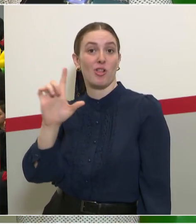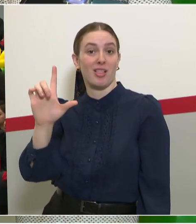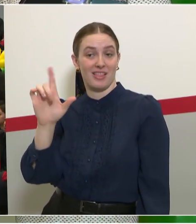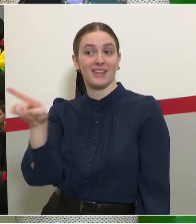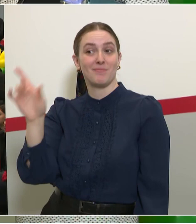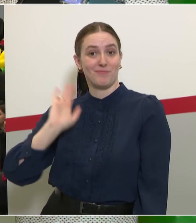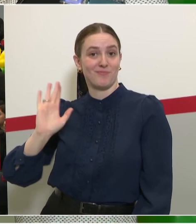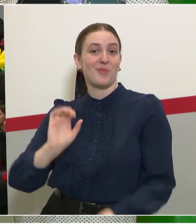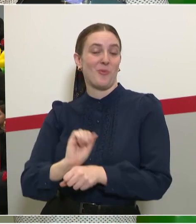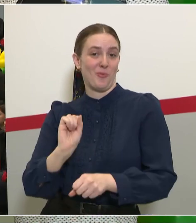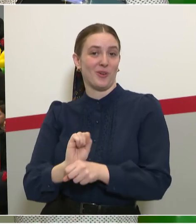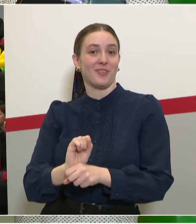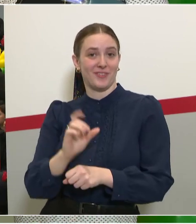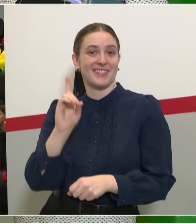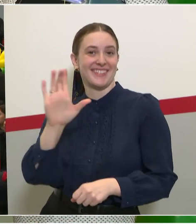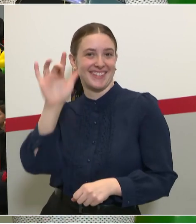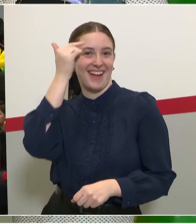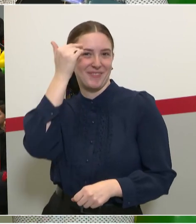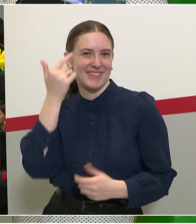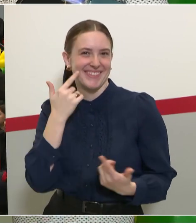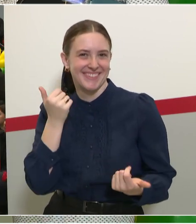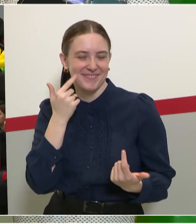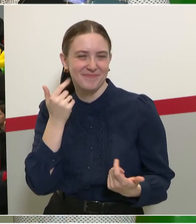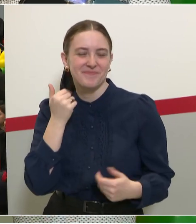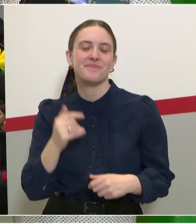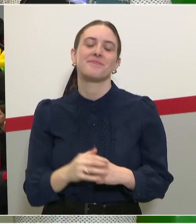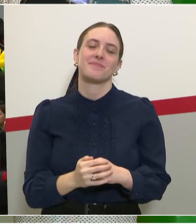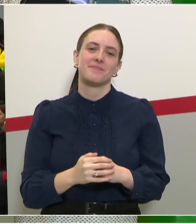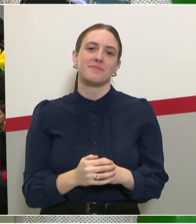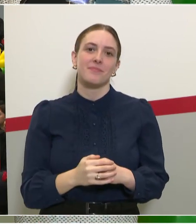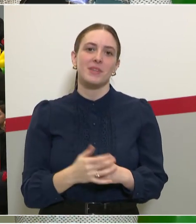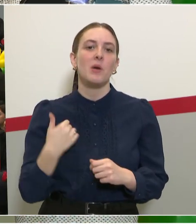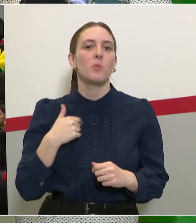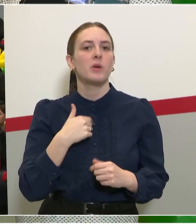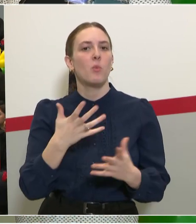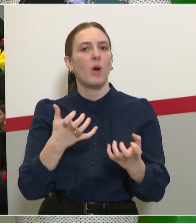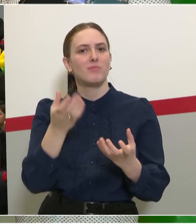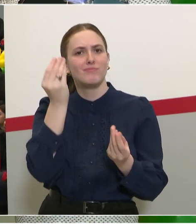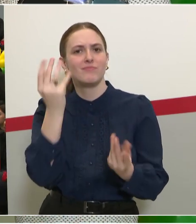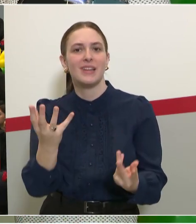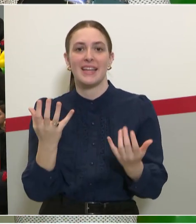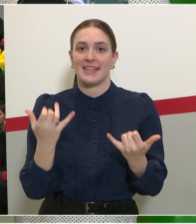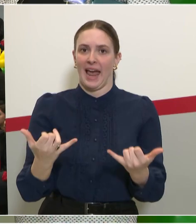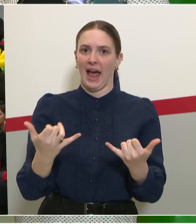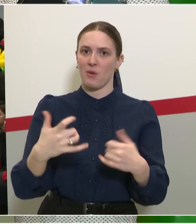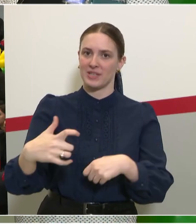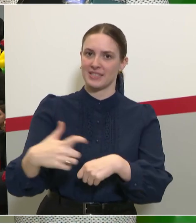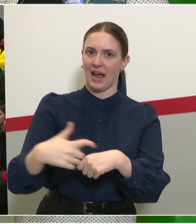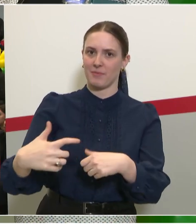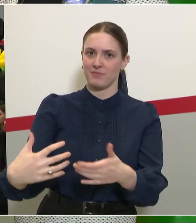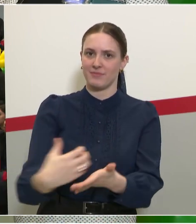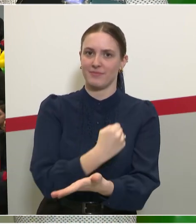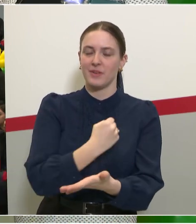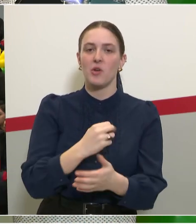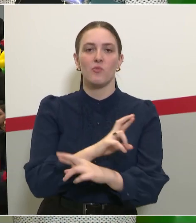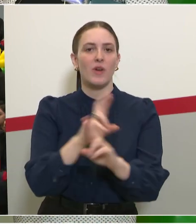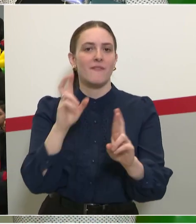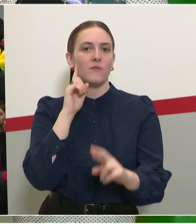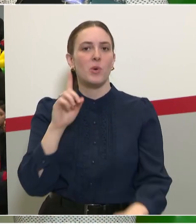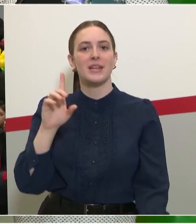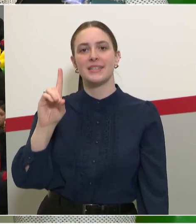And so we also want you to know that now is the time to get ready for DPR summer